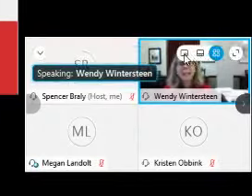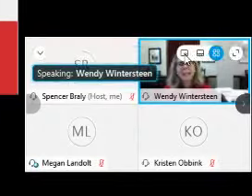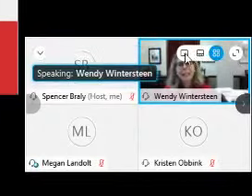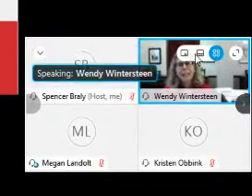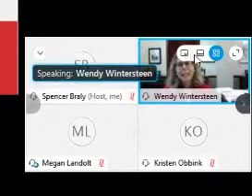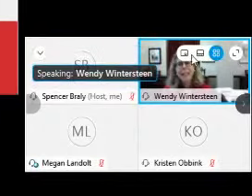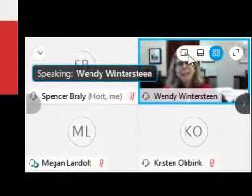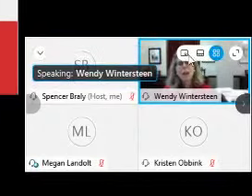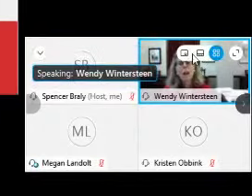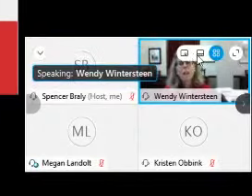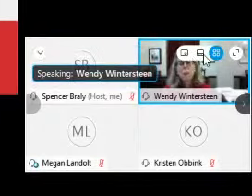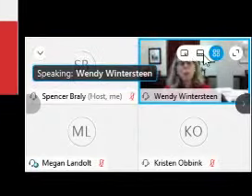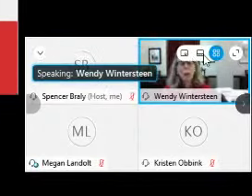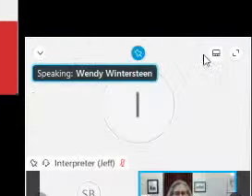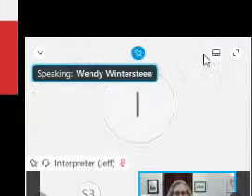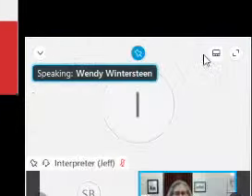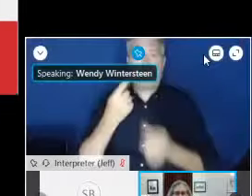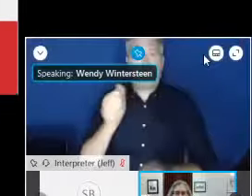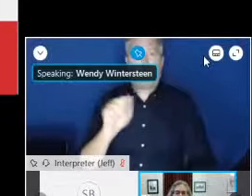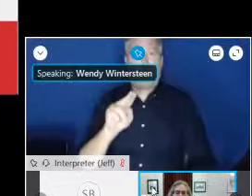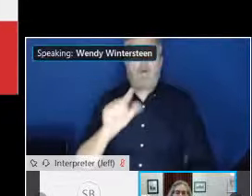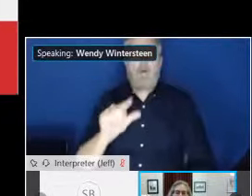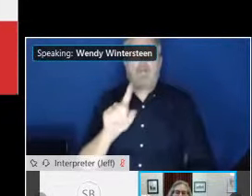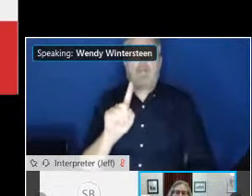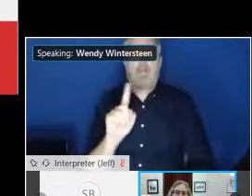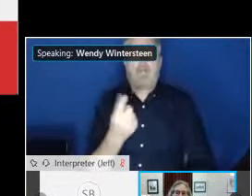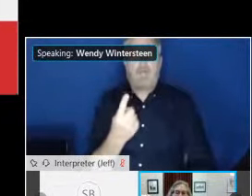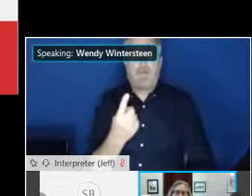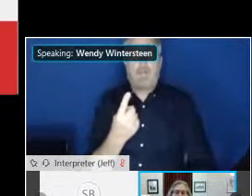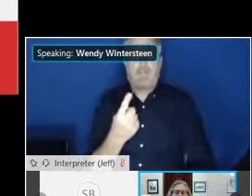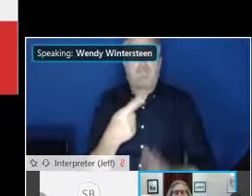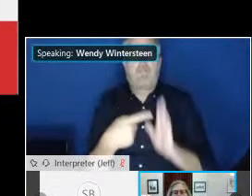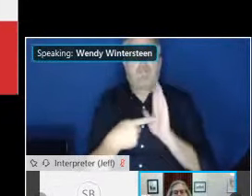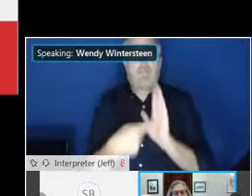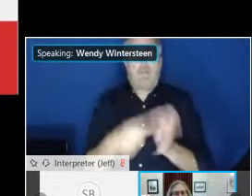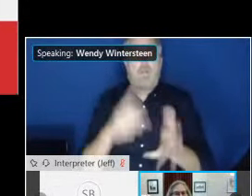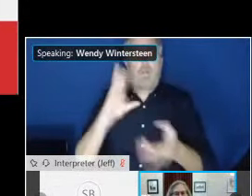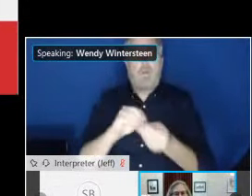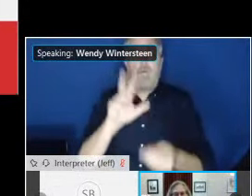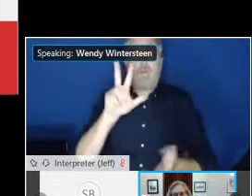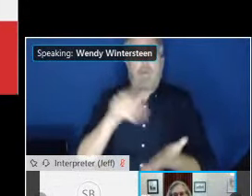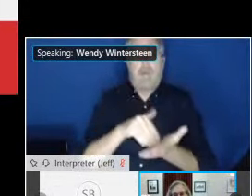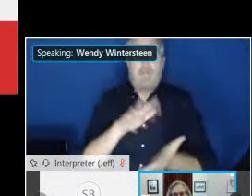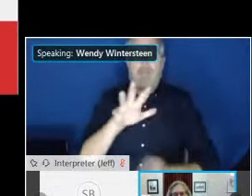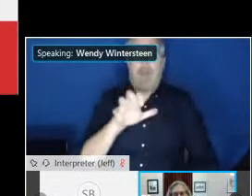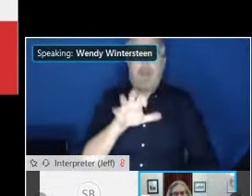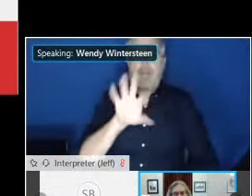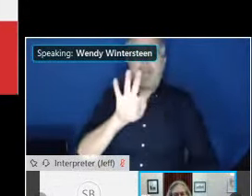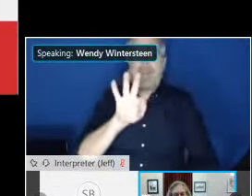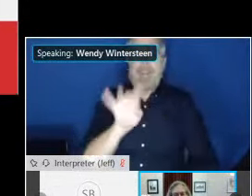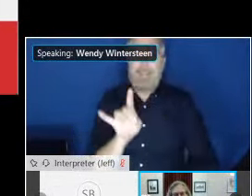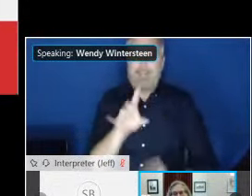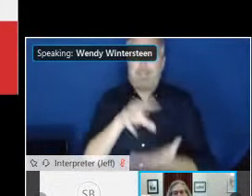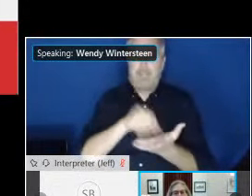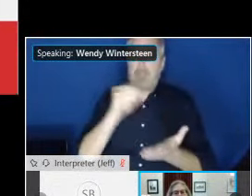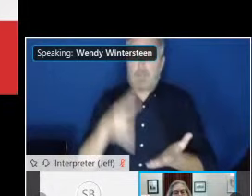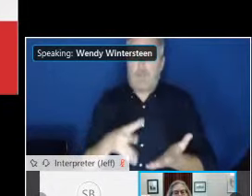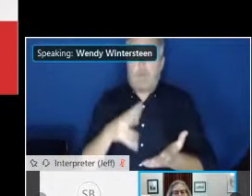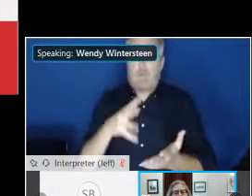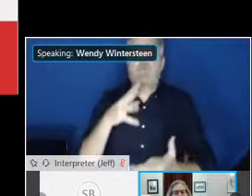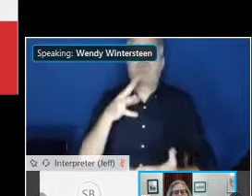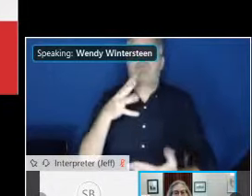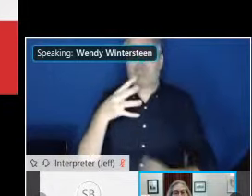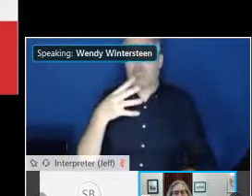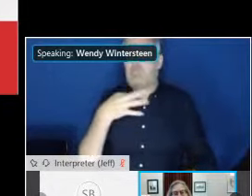cumulative testing since August 1 shows a total of 3,598 students, faculty,